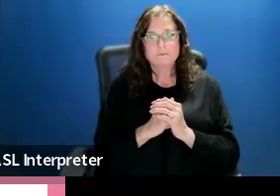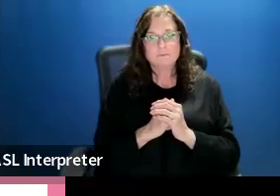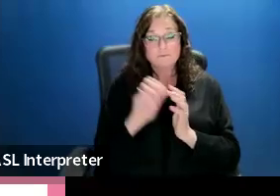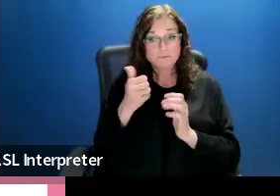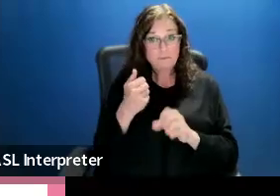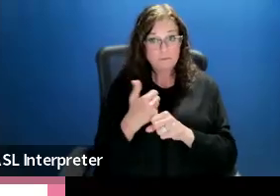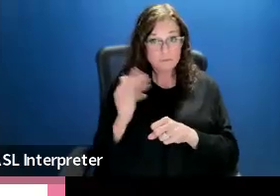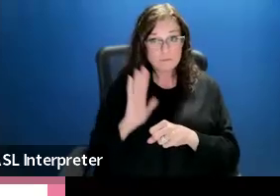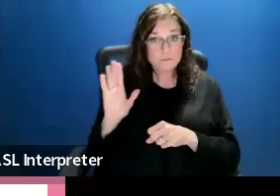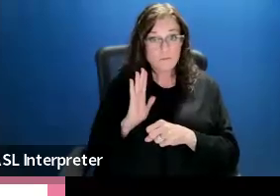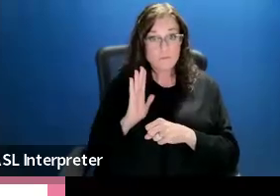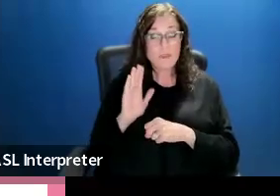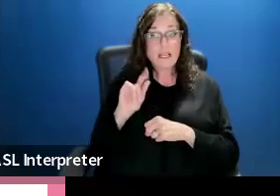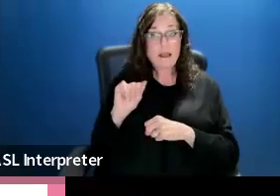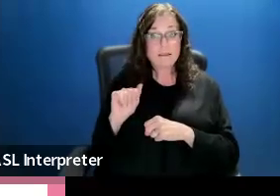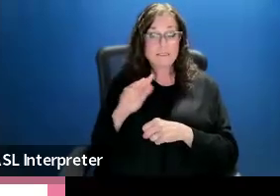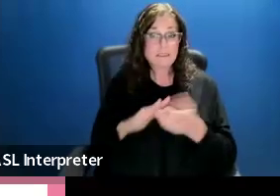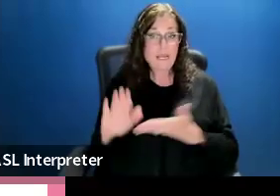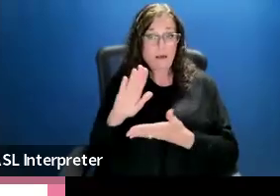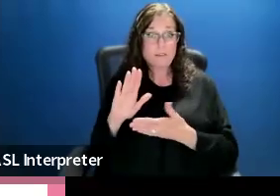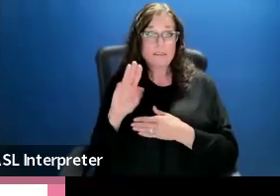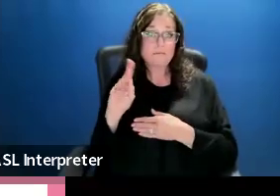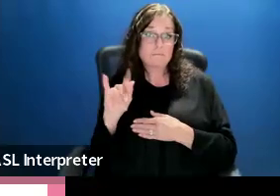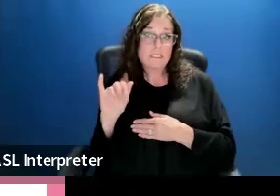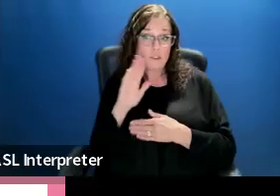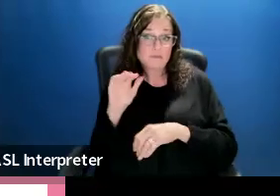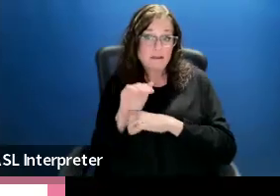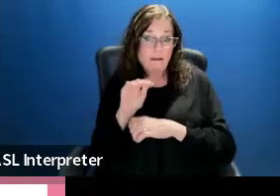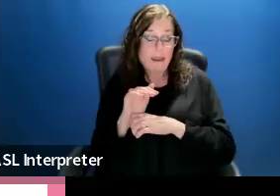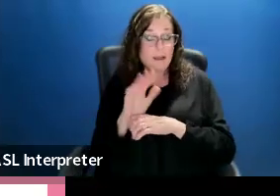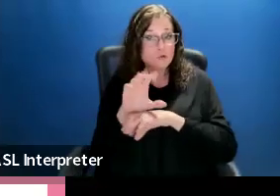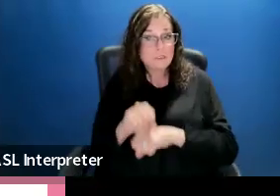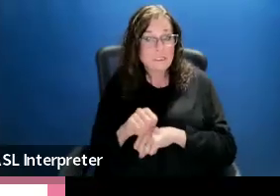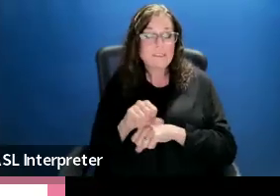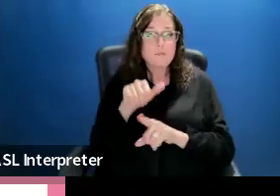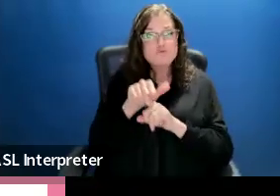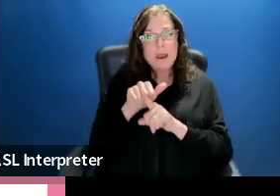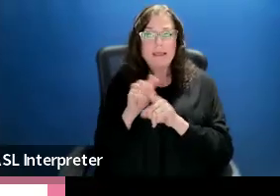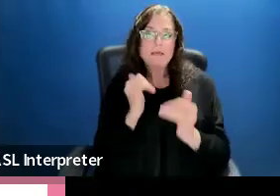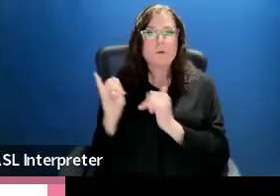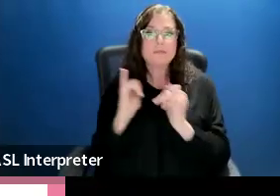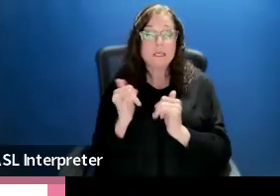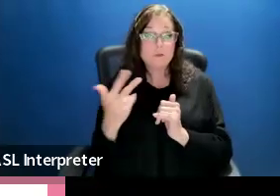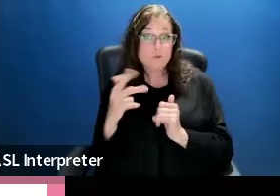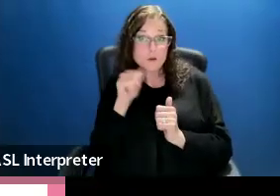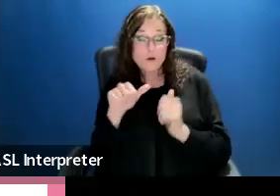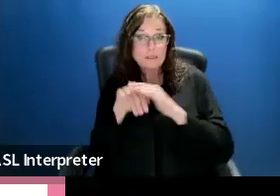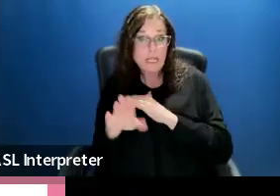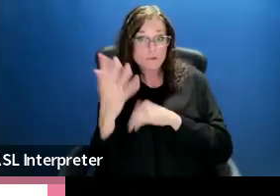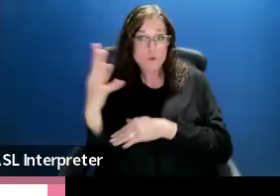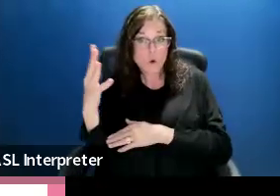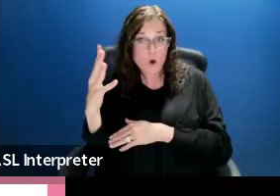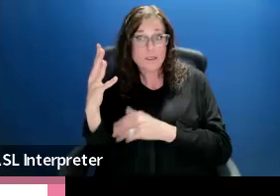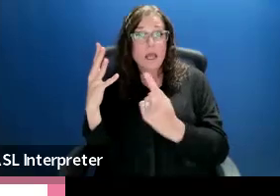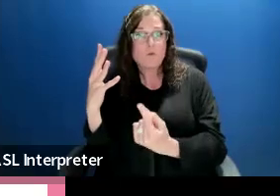10 years ago, on Ellison College's infamous Mischief Night, a campus tradition of pranking and revelry, 3 girls entered the woods and only